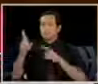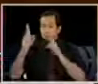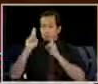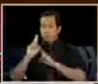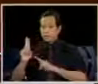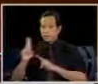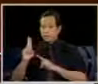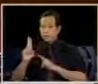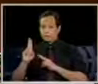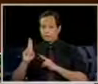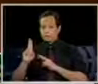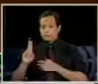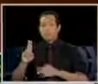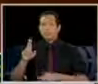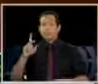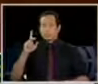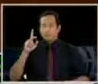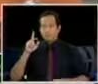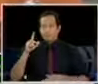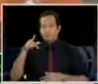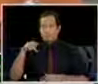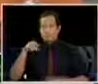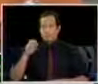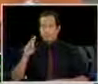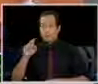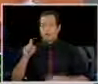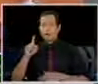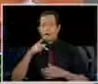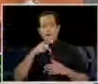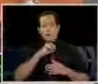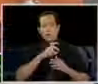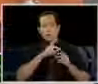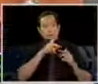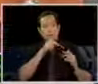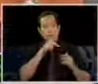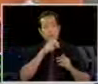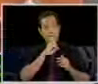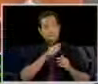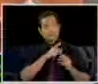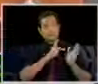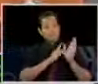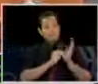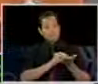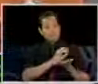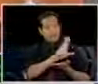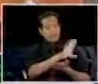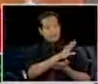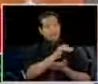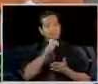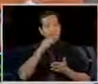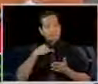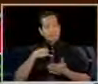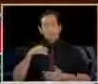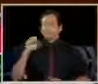PowerPoint presentation yesterday? Yes, Your Honor. With your permission, Mr. President. Yes.